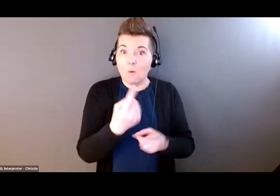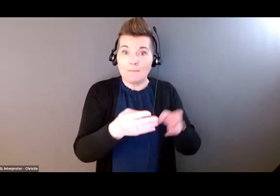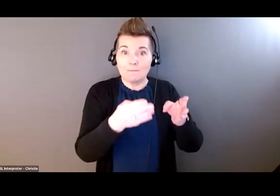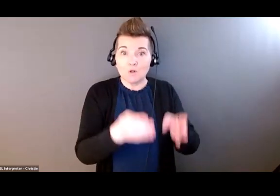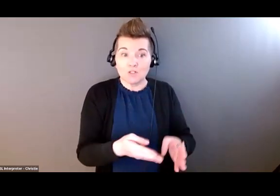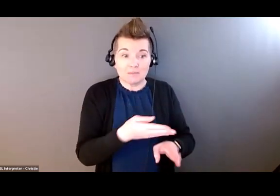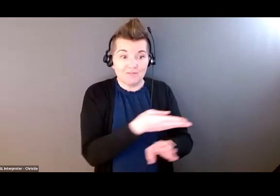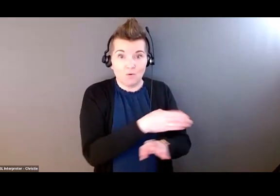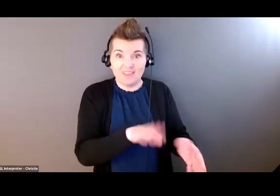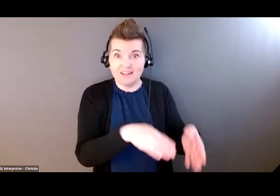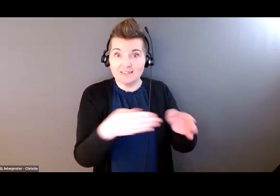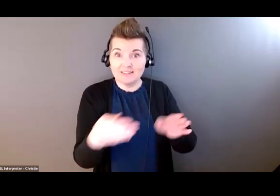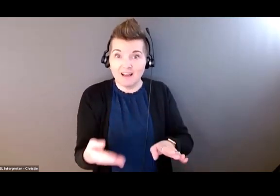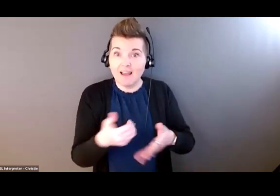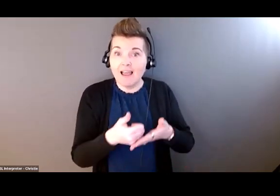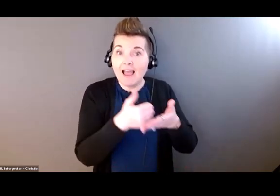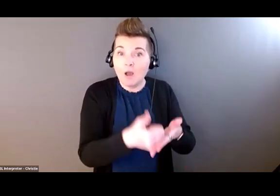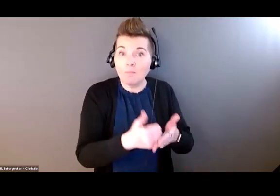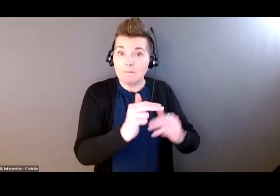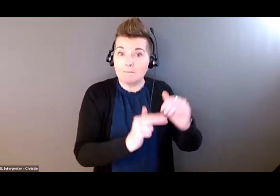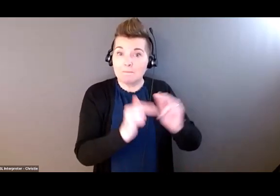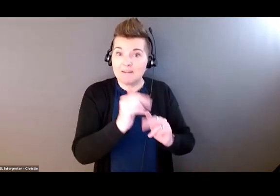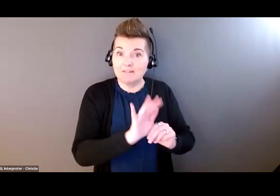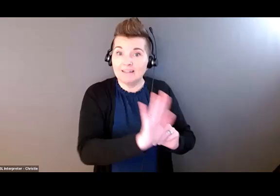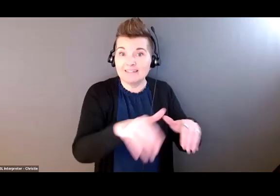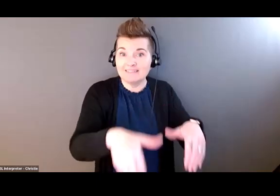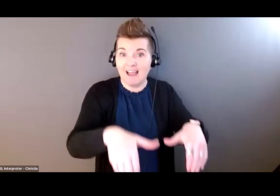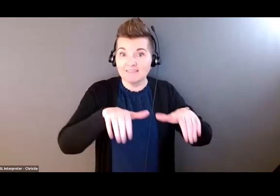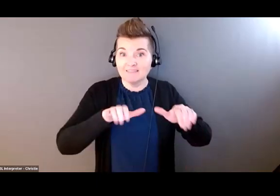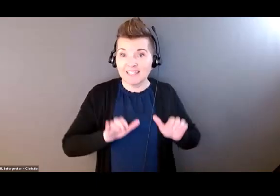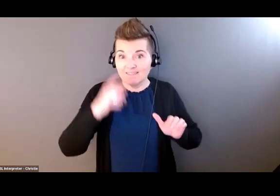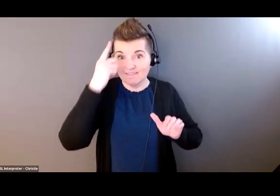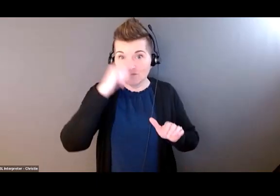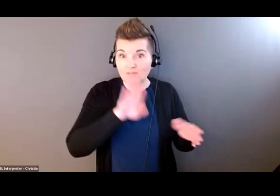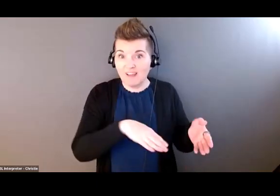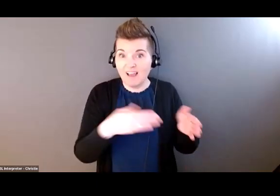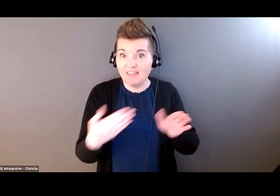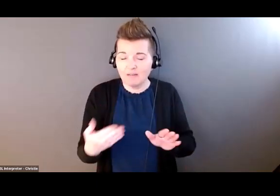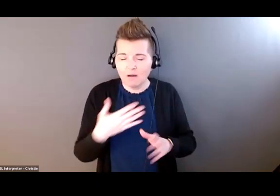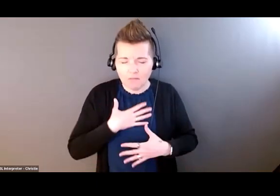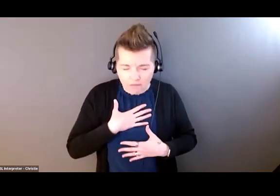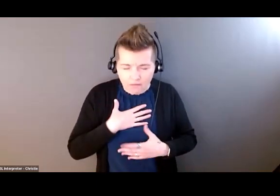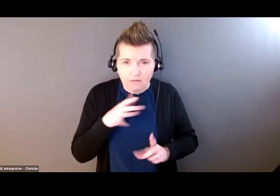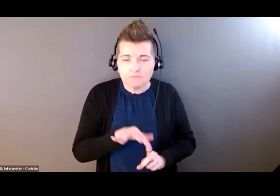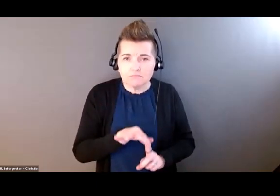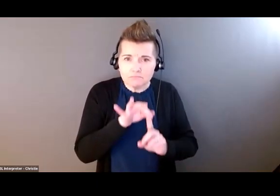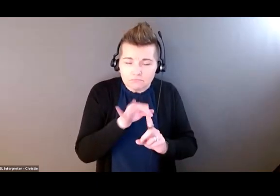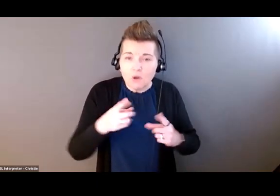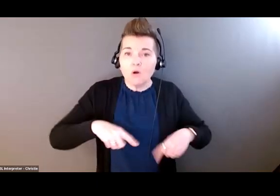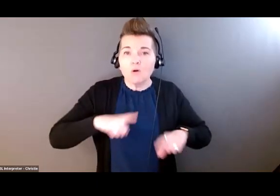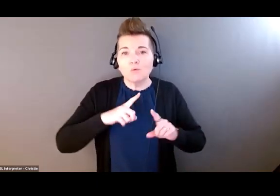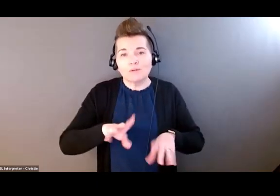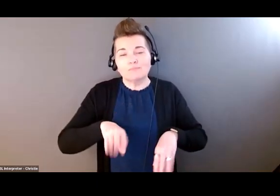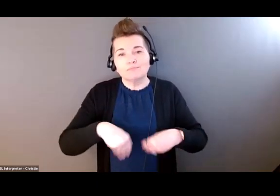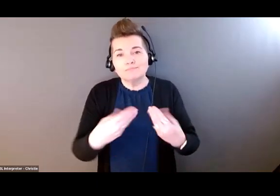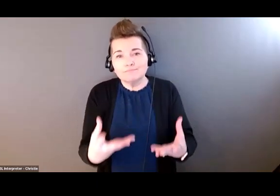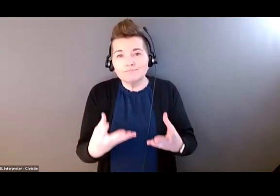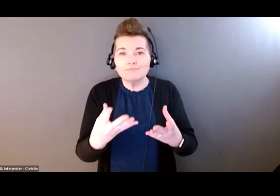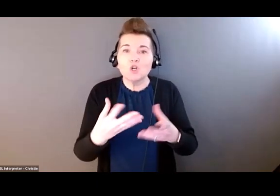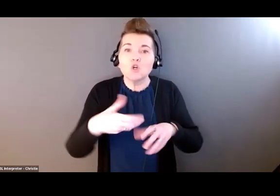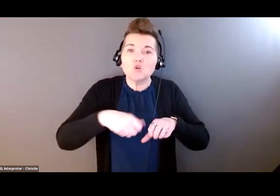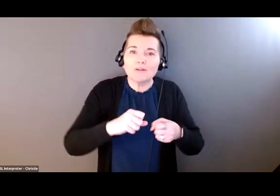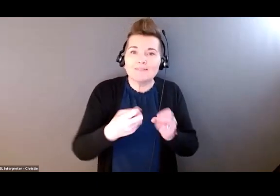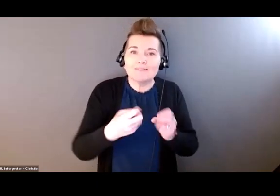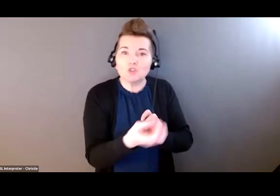professionals, but as people. They built a casket with one of our residents, with his guidance, which was